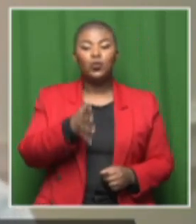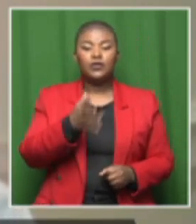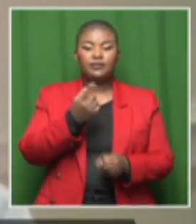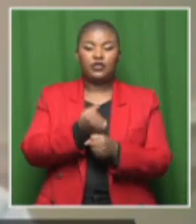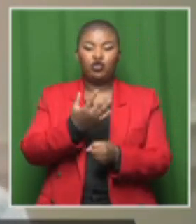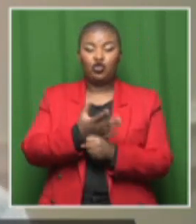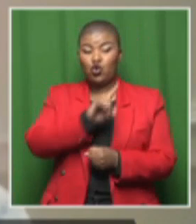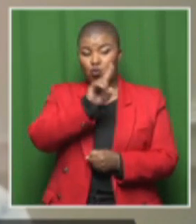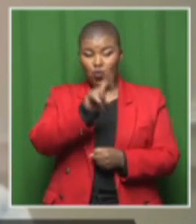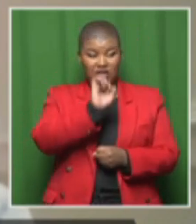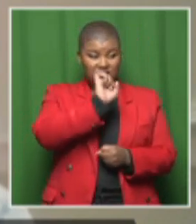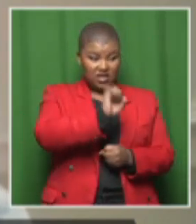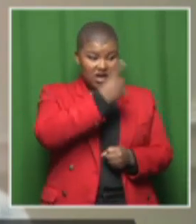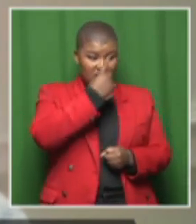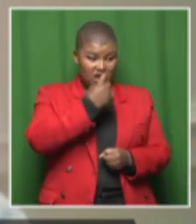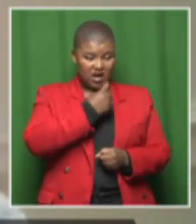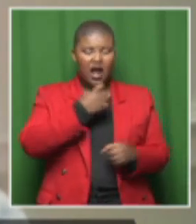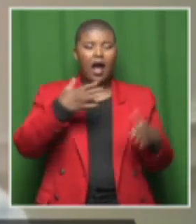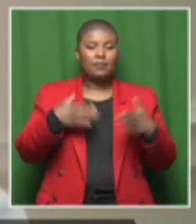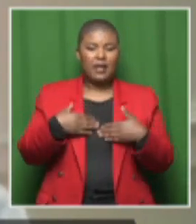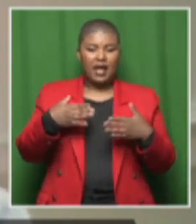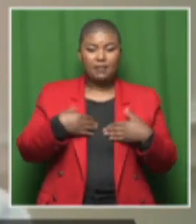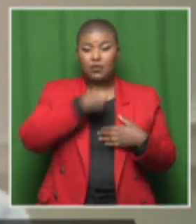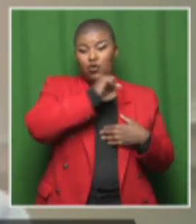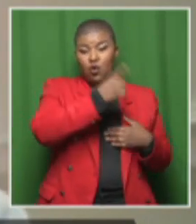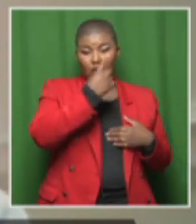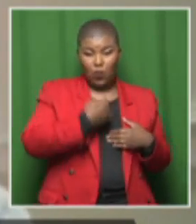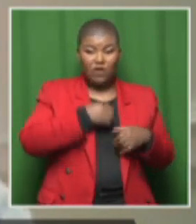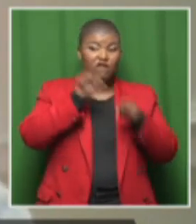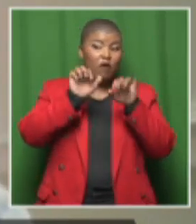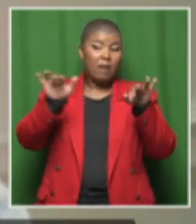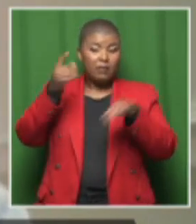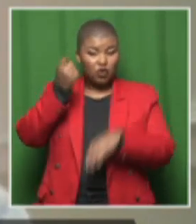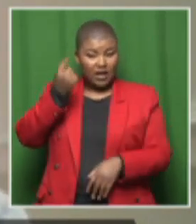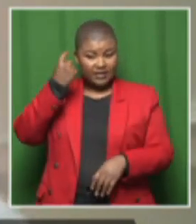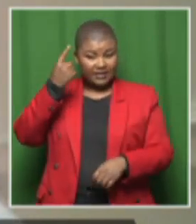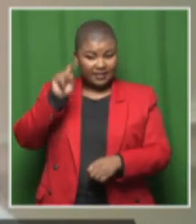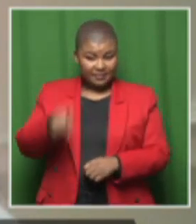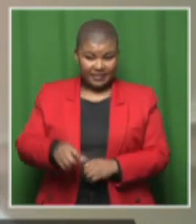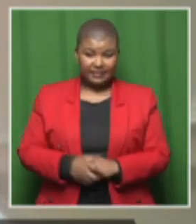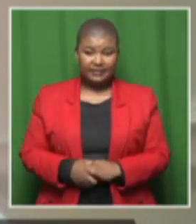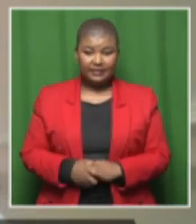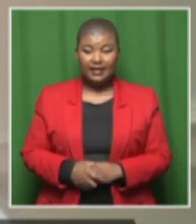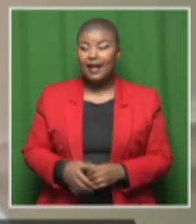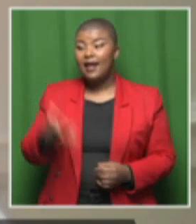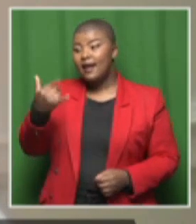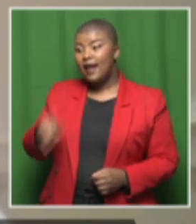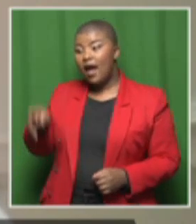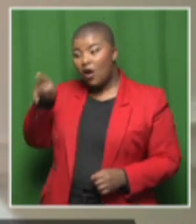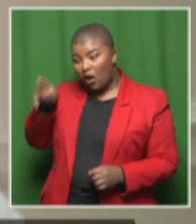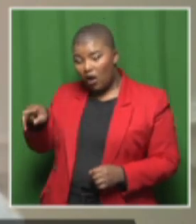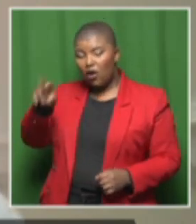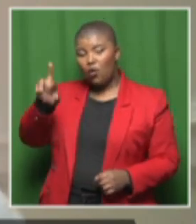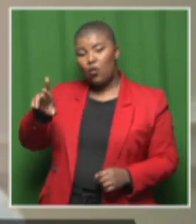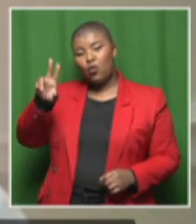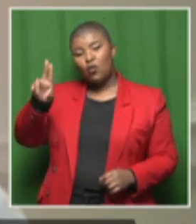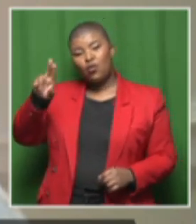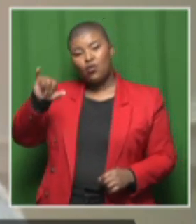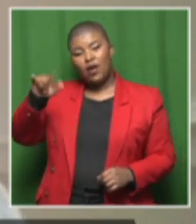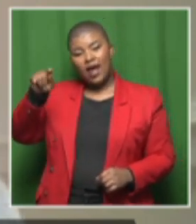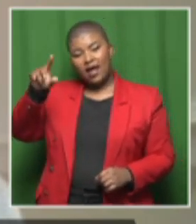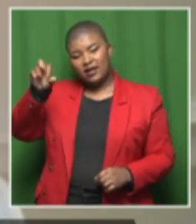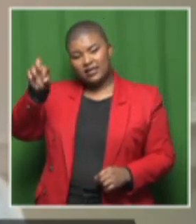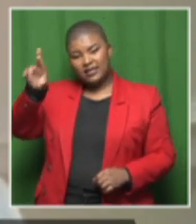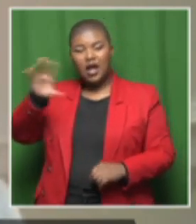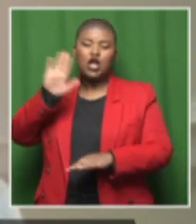question, Sakina, and I'm glad you raised this for the public to understand that now that he is no longer the employee of Eskom, there is